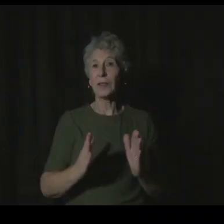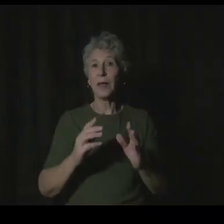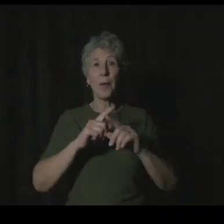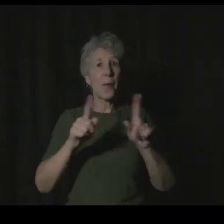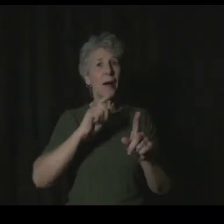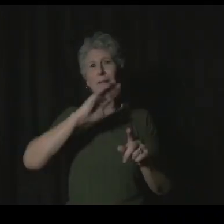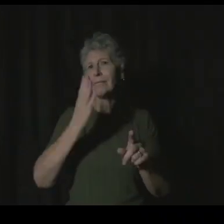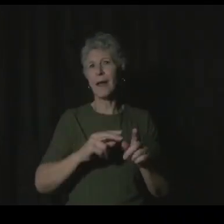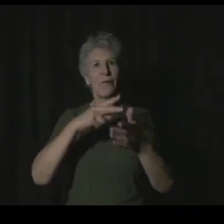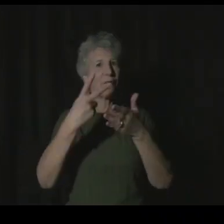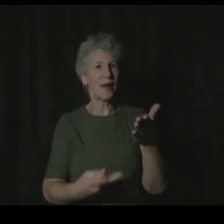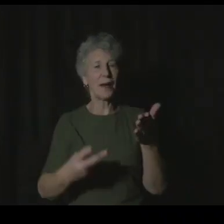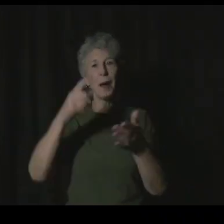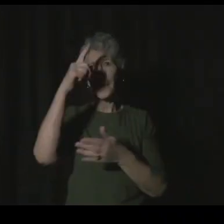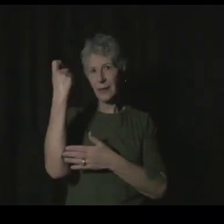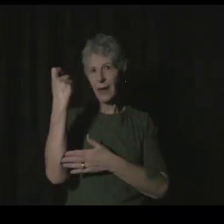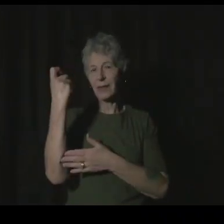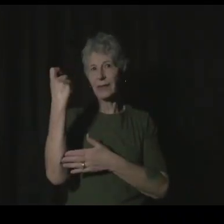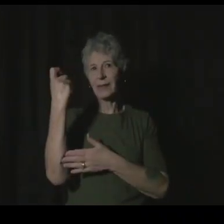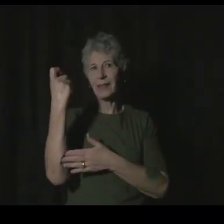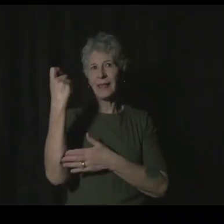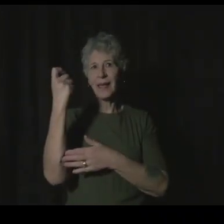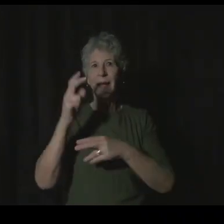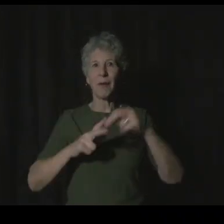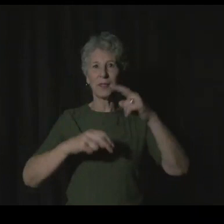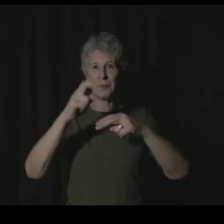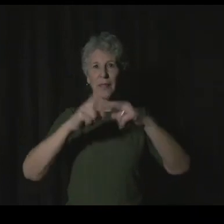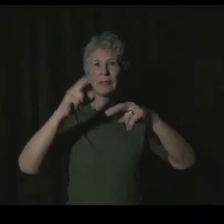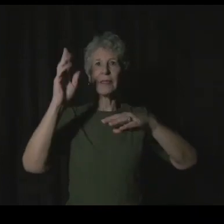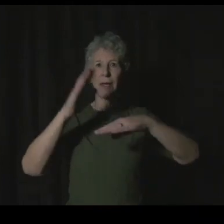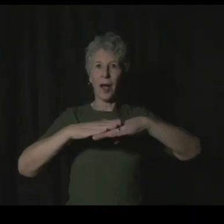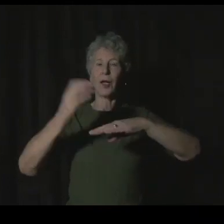not fall, because it was founded on the rock.